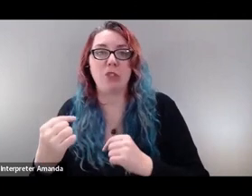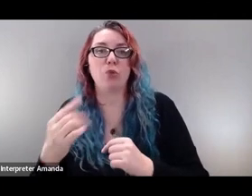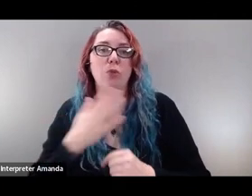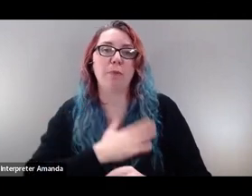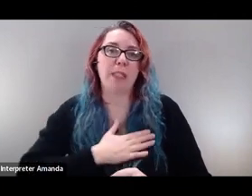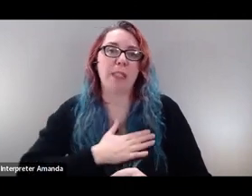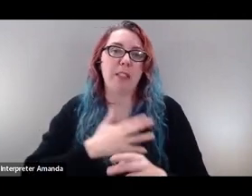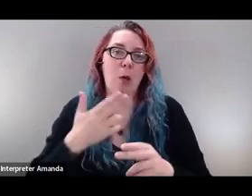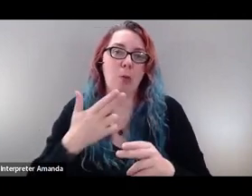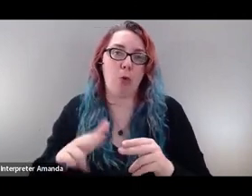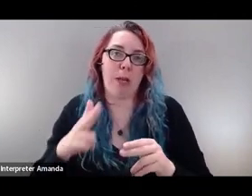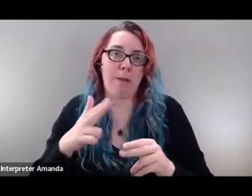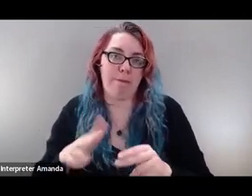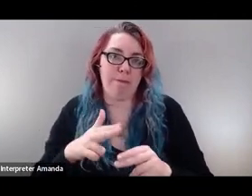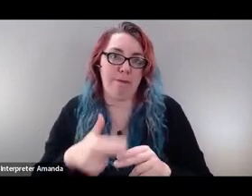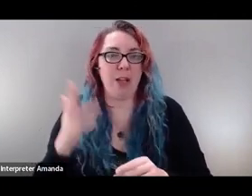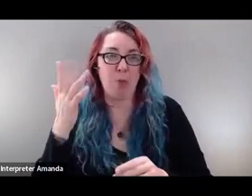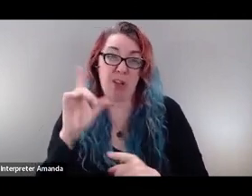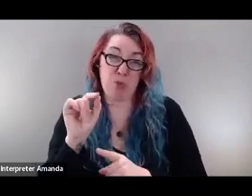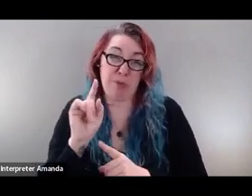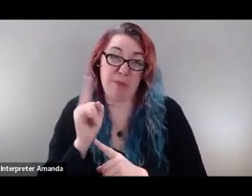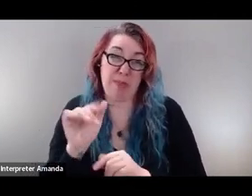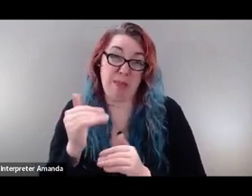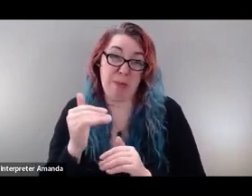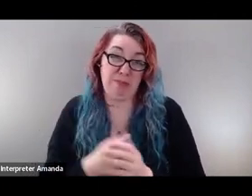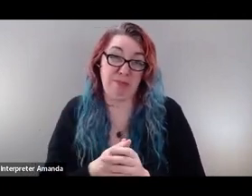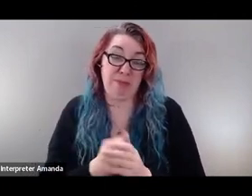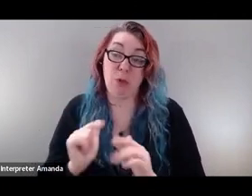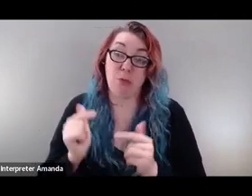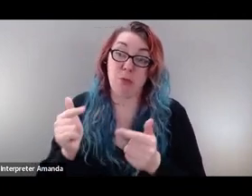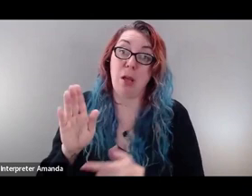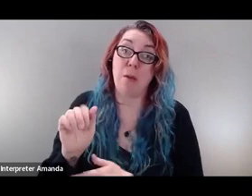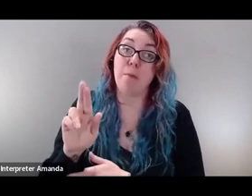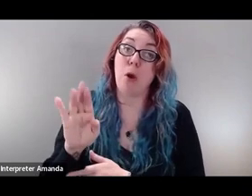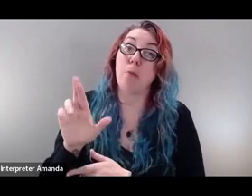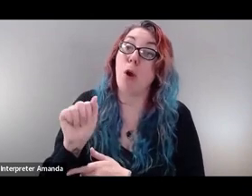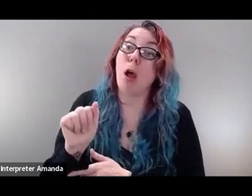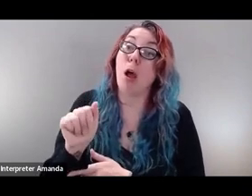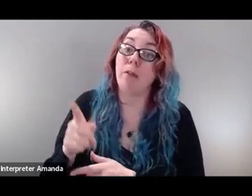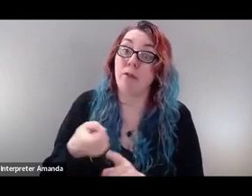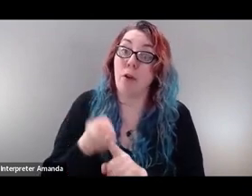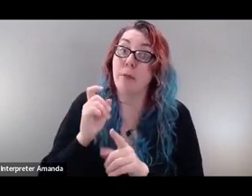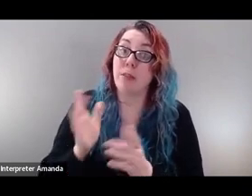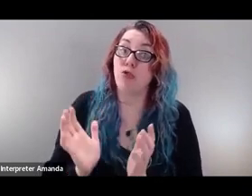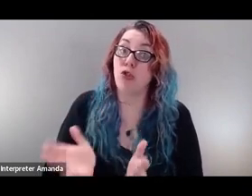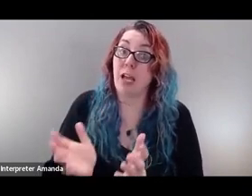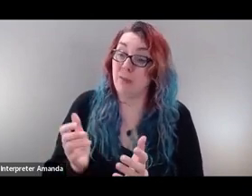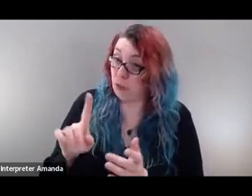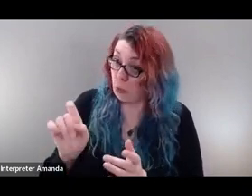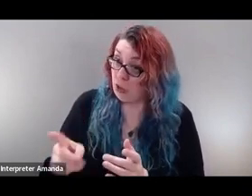minutes for this moment. So Barbora, what kind of questions or considerations do we have in the